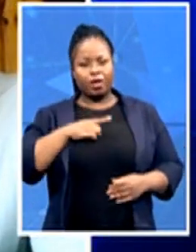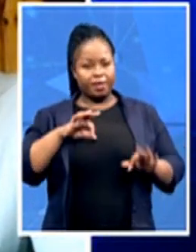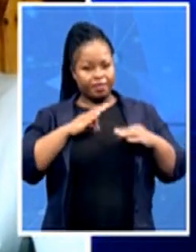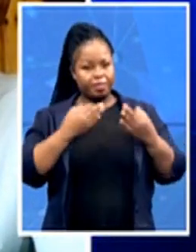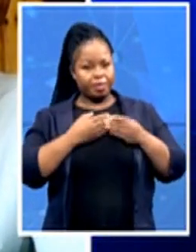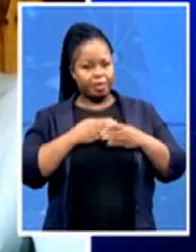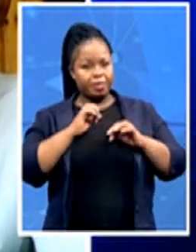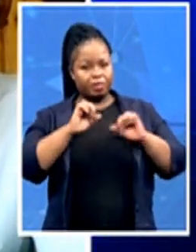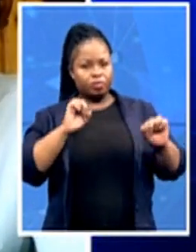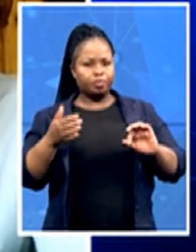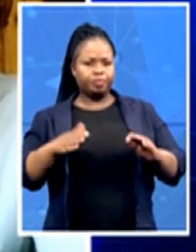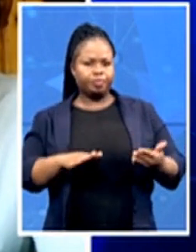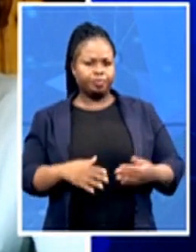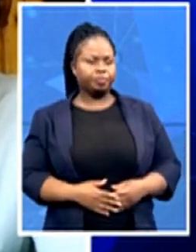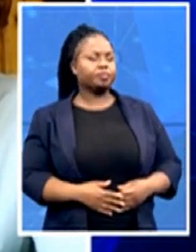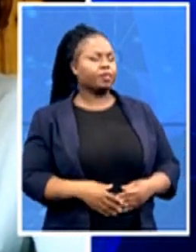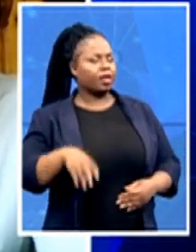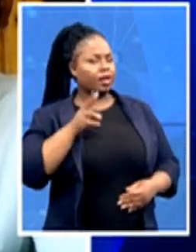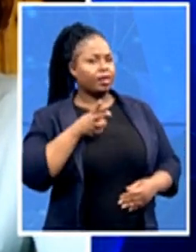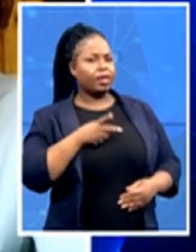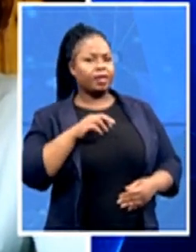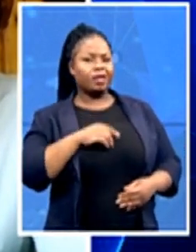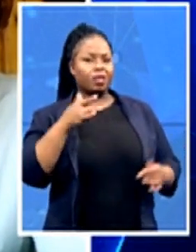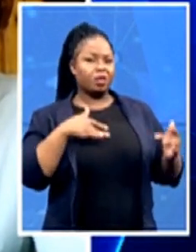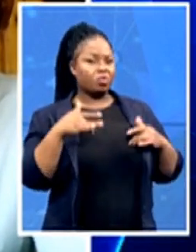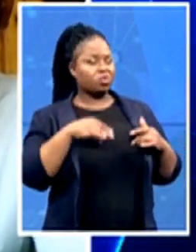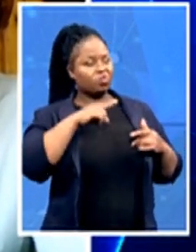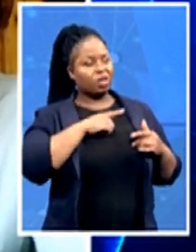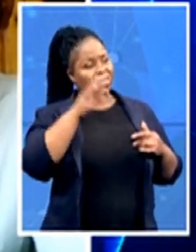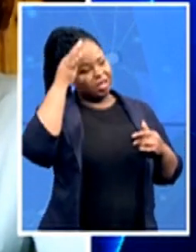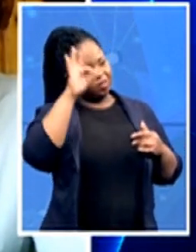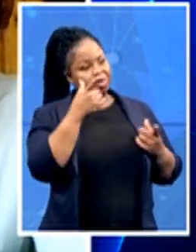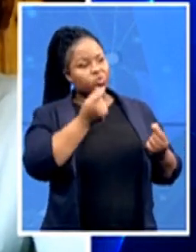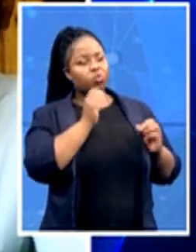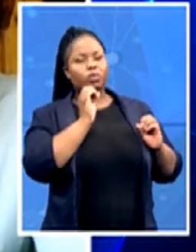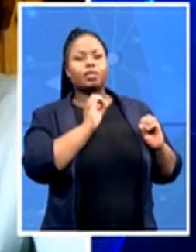being non-responsive. Just in your operations and your overtures to government,